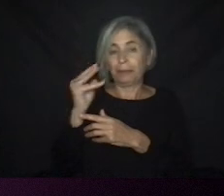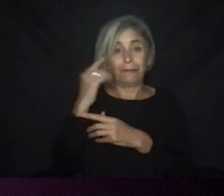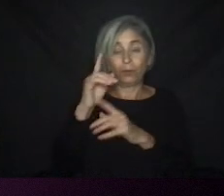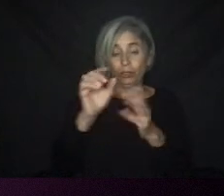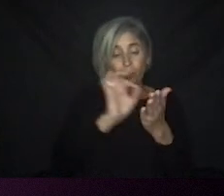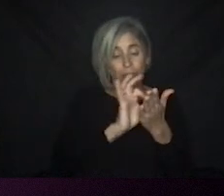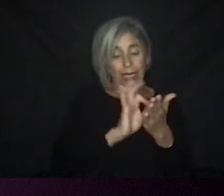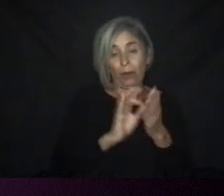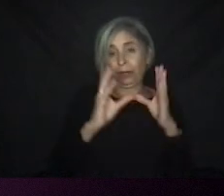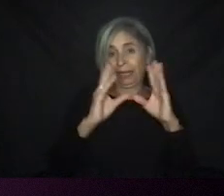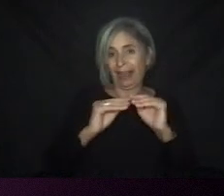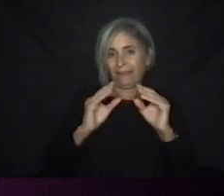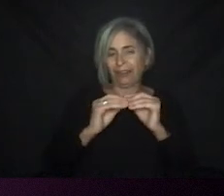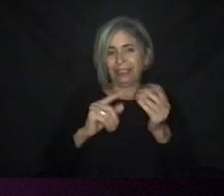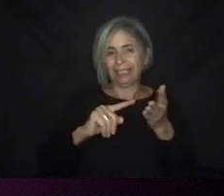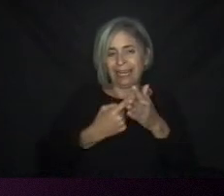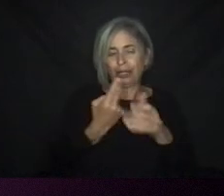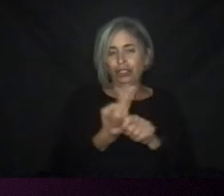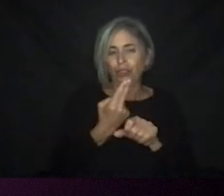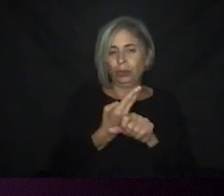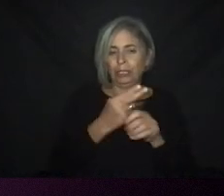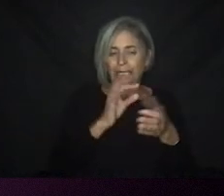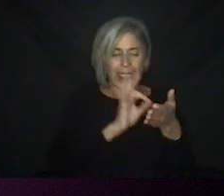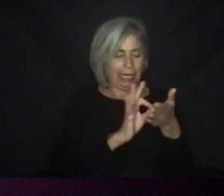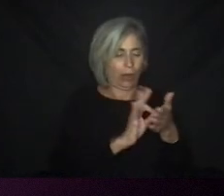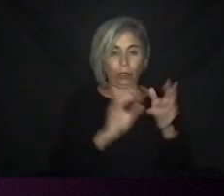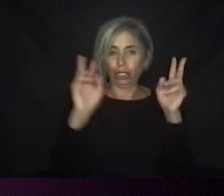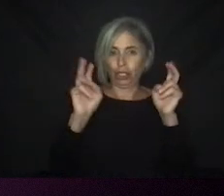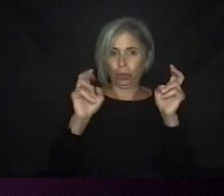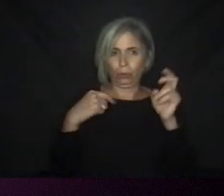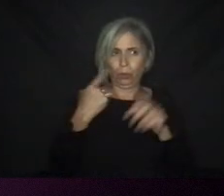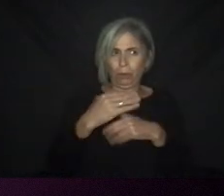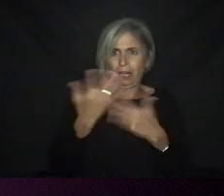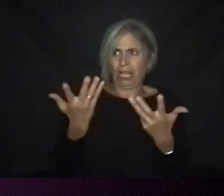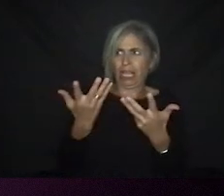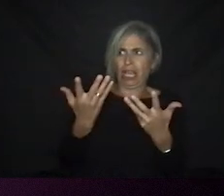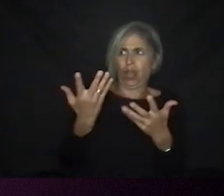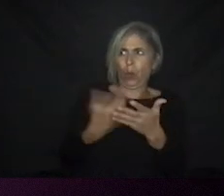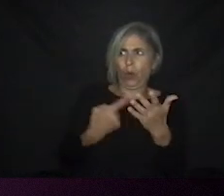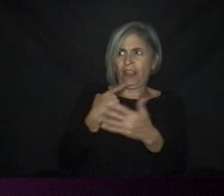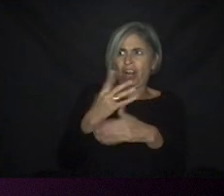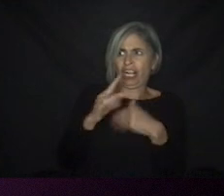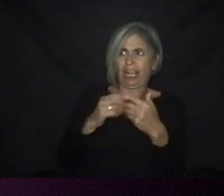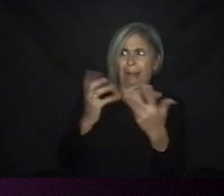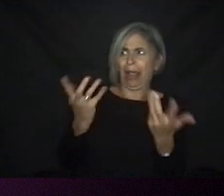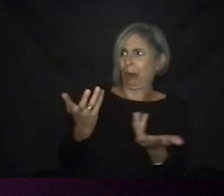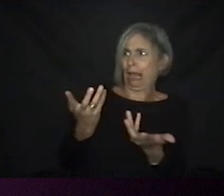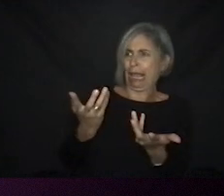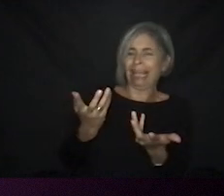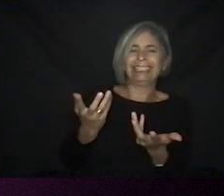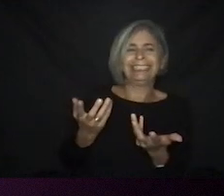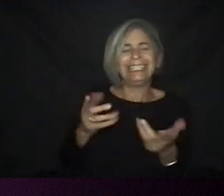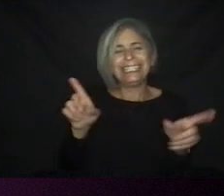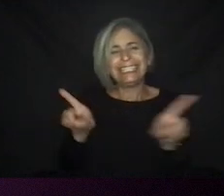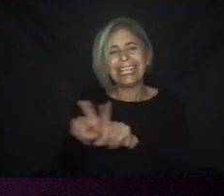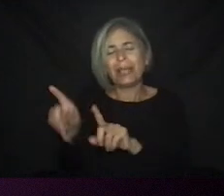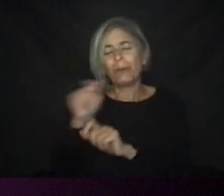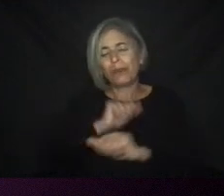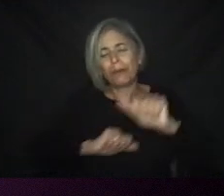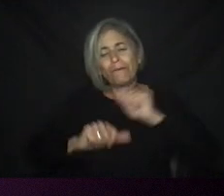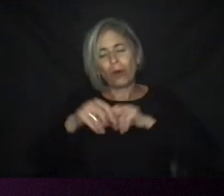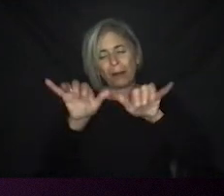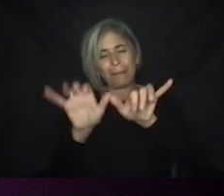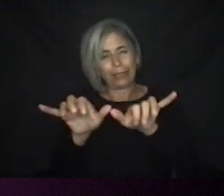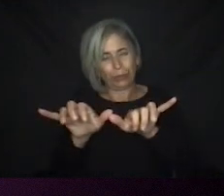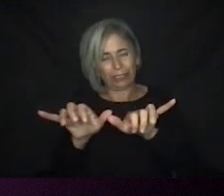accounting conference and they started using accounting terms, we'd all be like, what in the world are they talking about? Same thing with performance